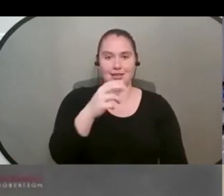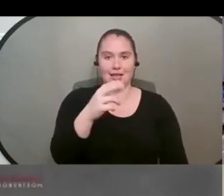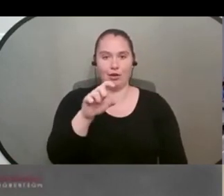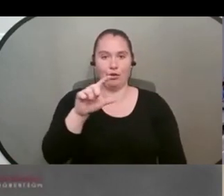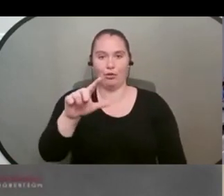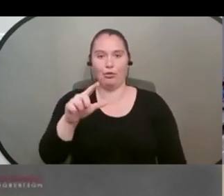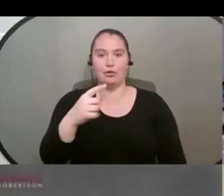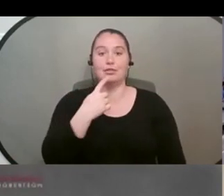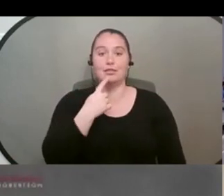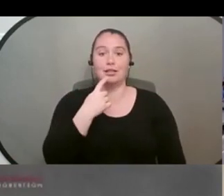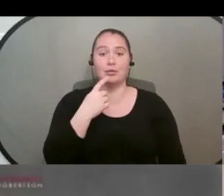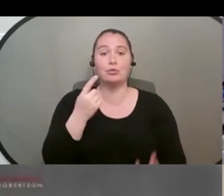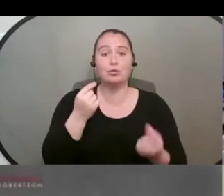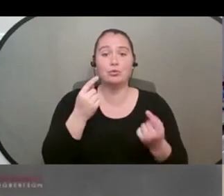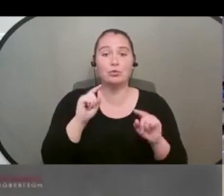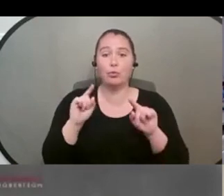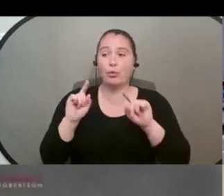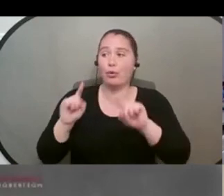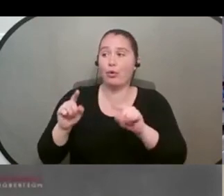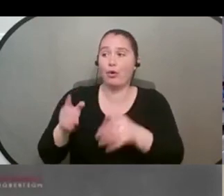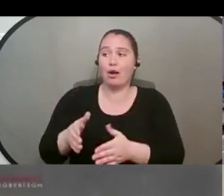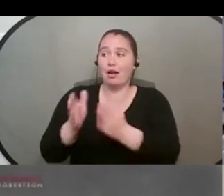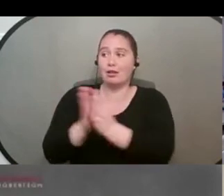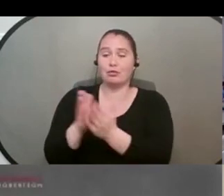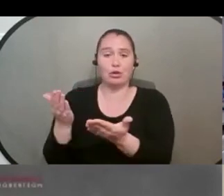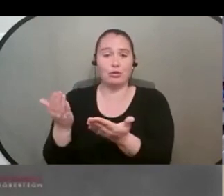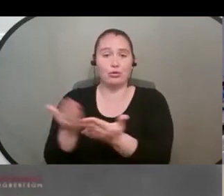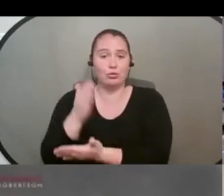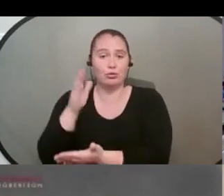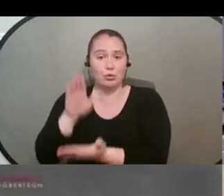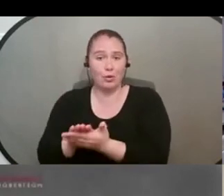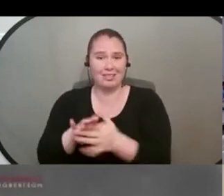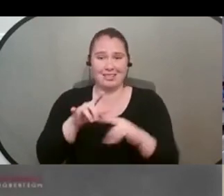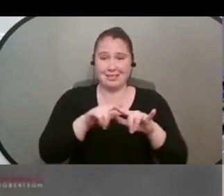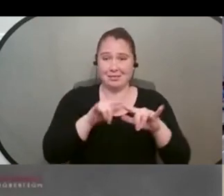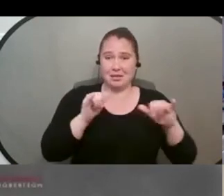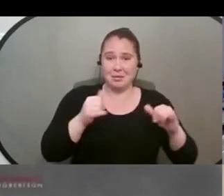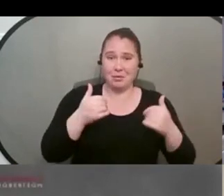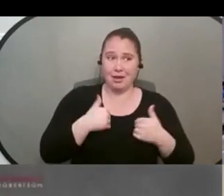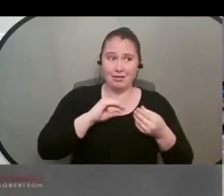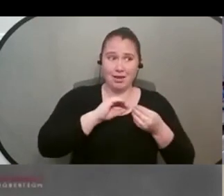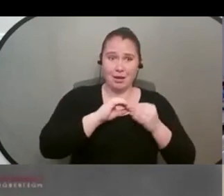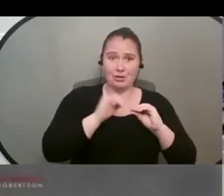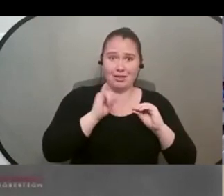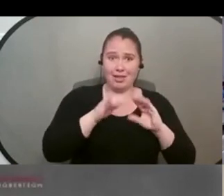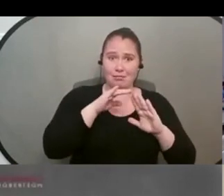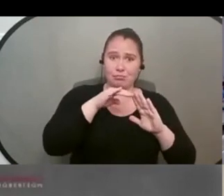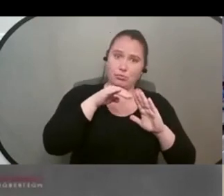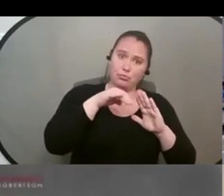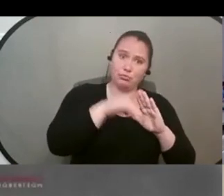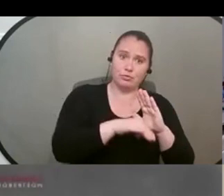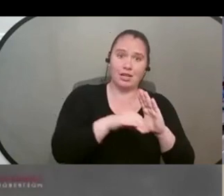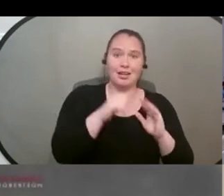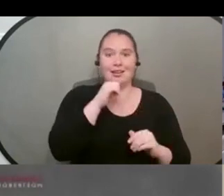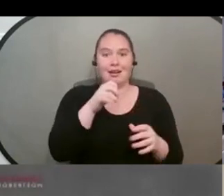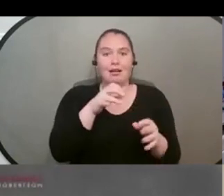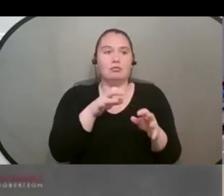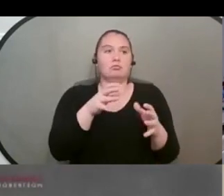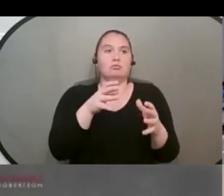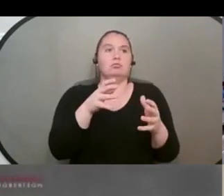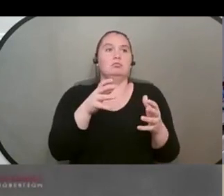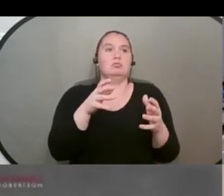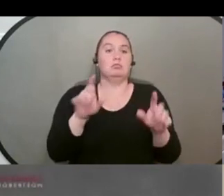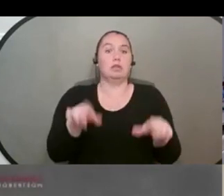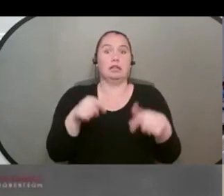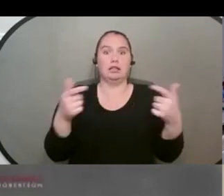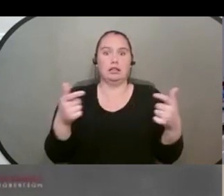out and asking for new schools at the same time we've got declining numbers. Not in a huge way, but we think that's